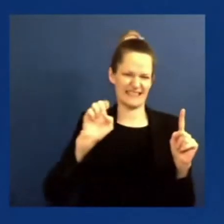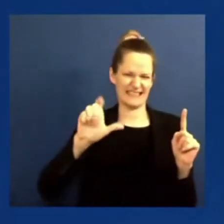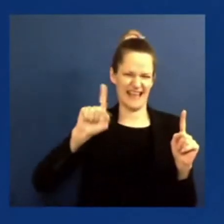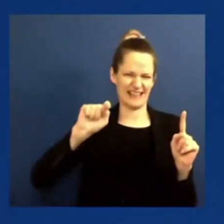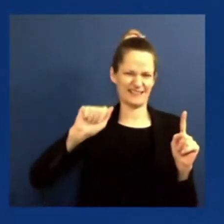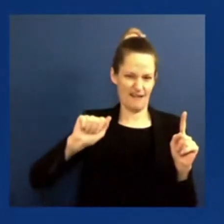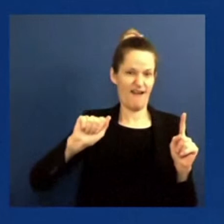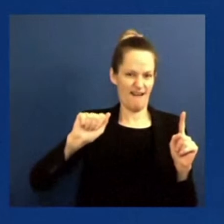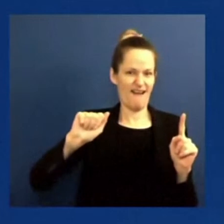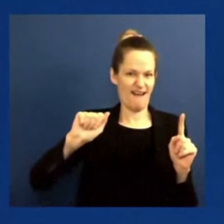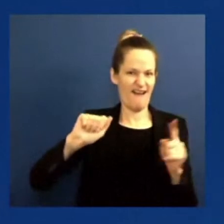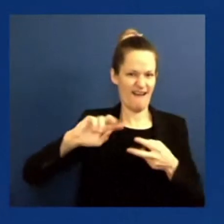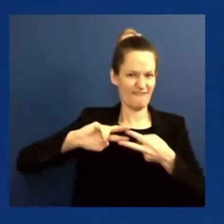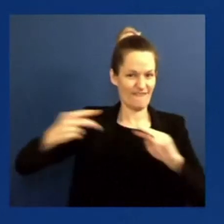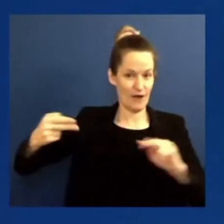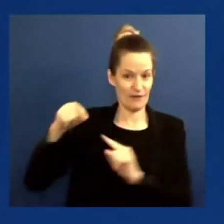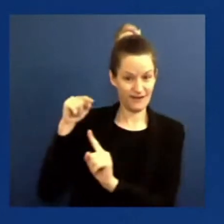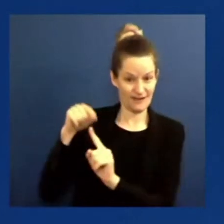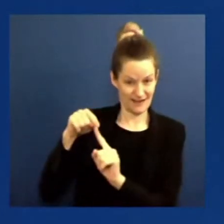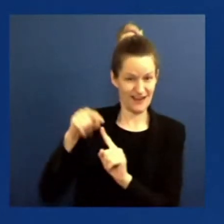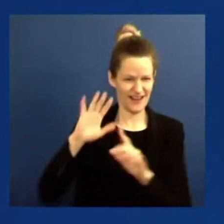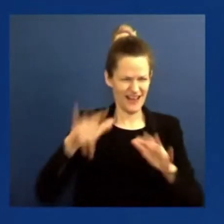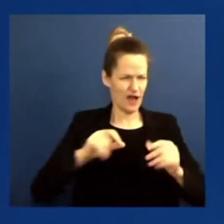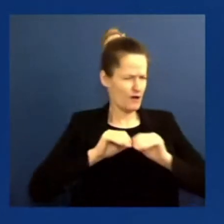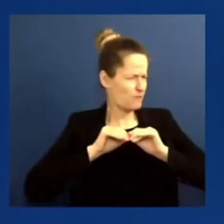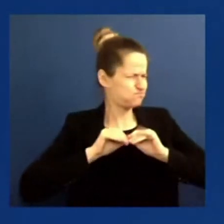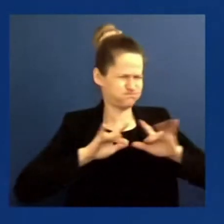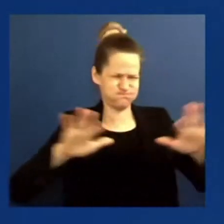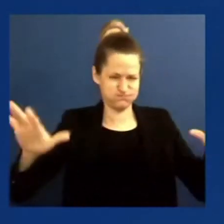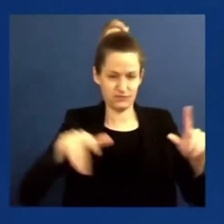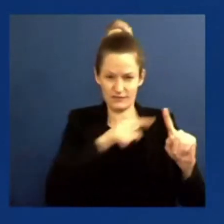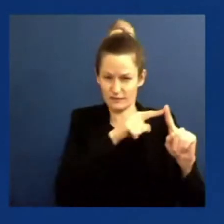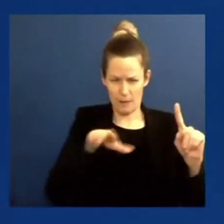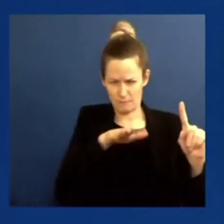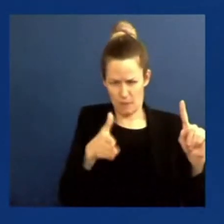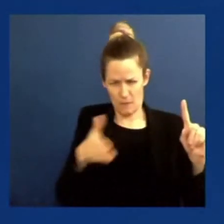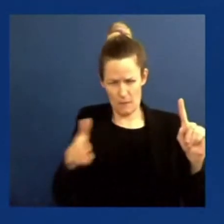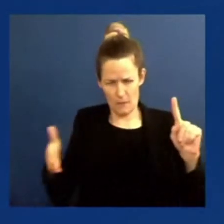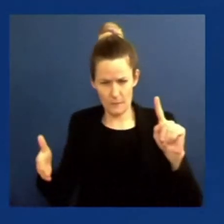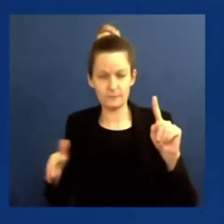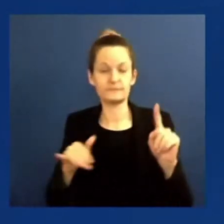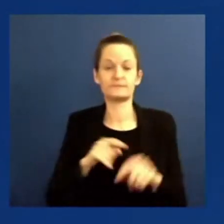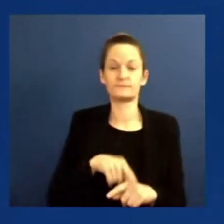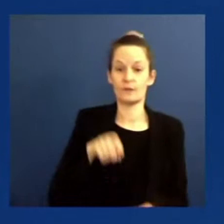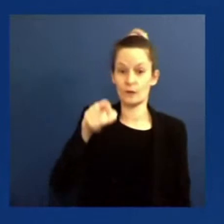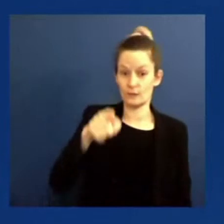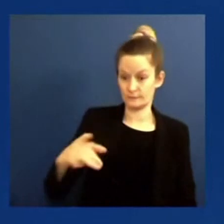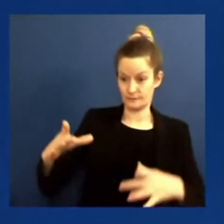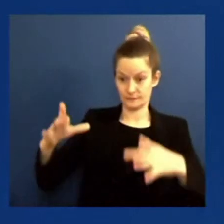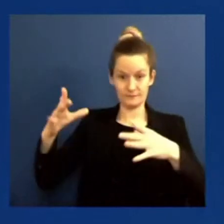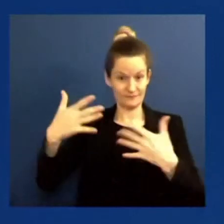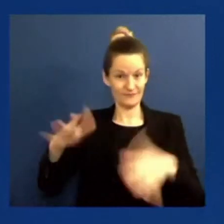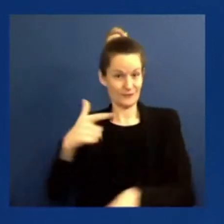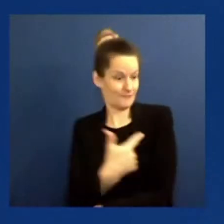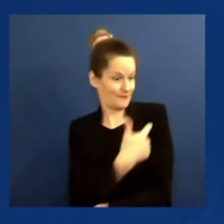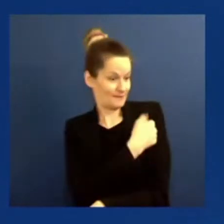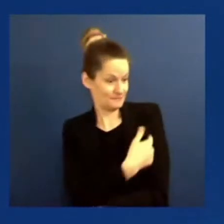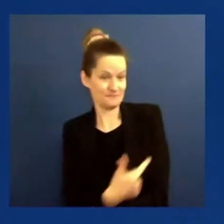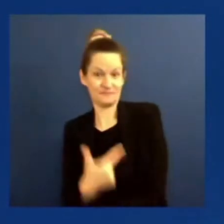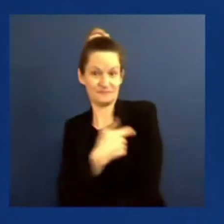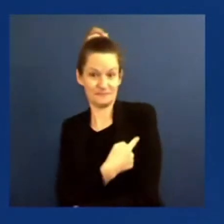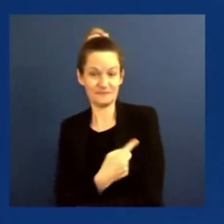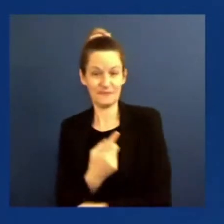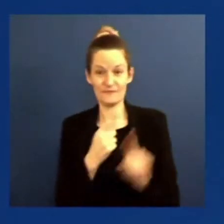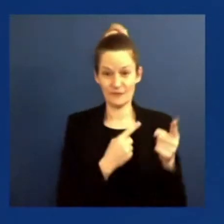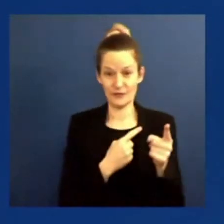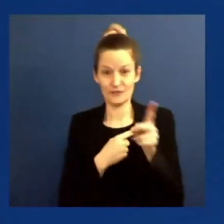emergency room and urgent care visits for those who received their primary series was 76% at 6 months after